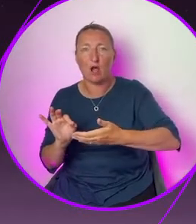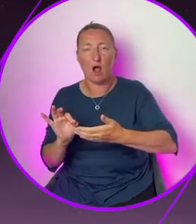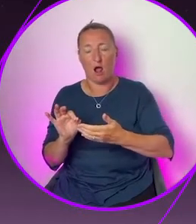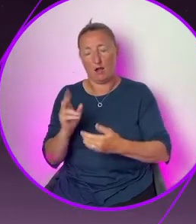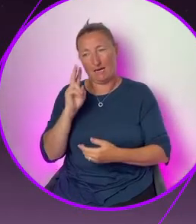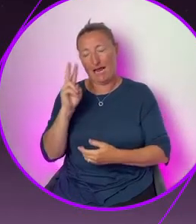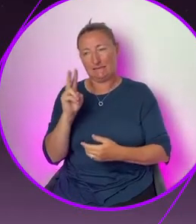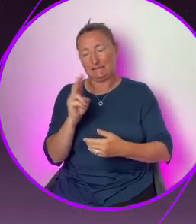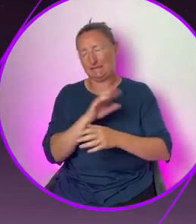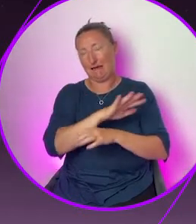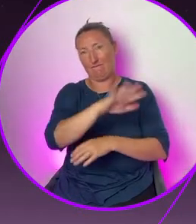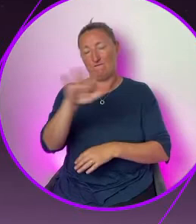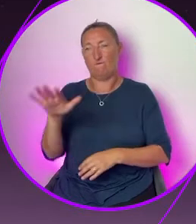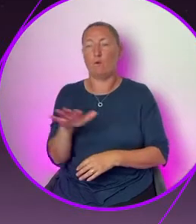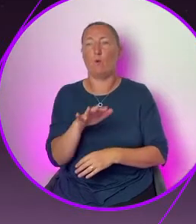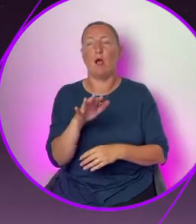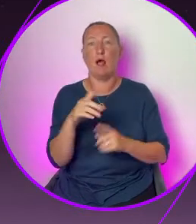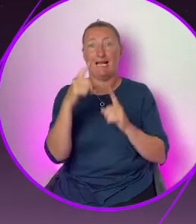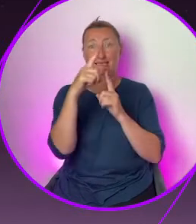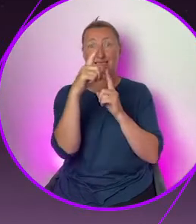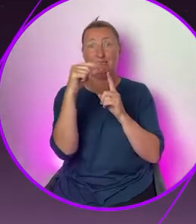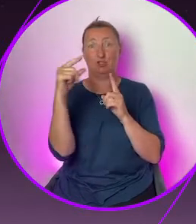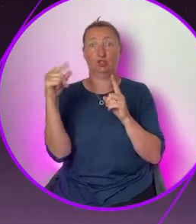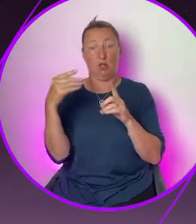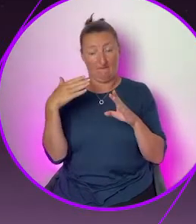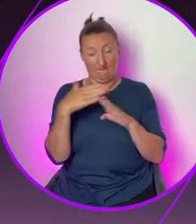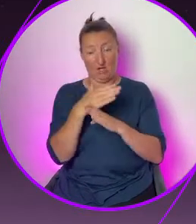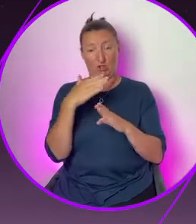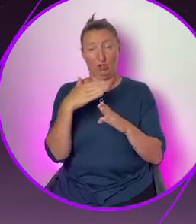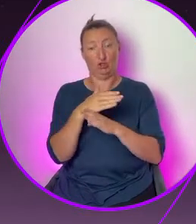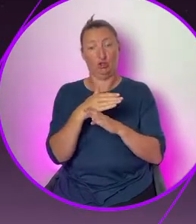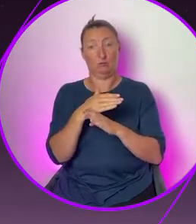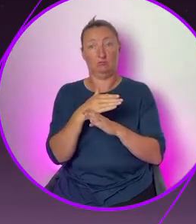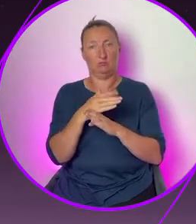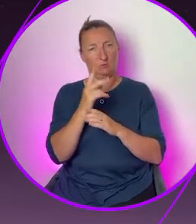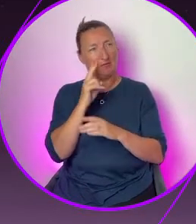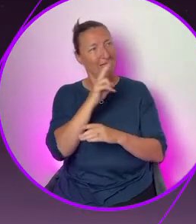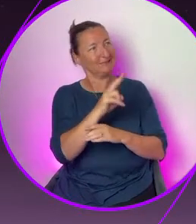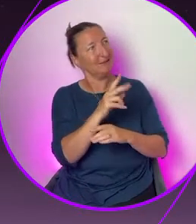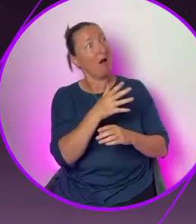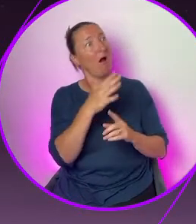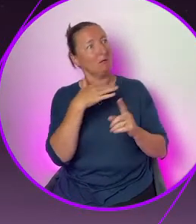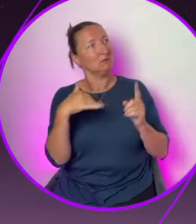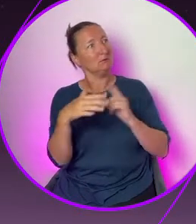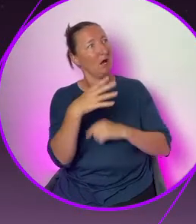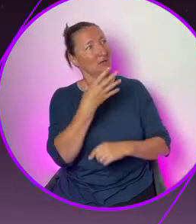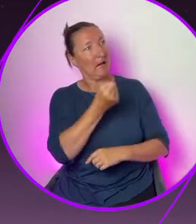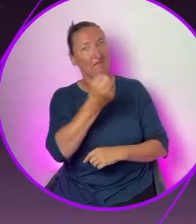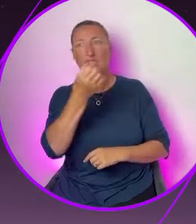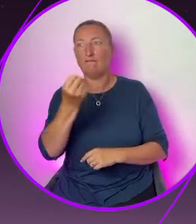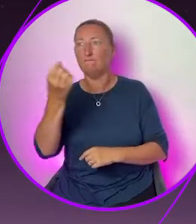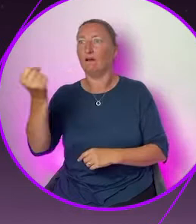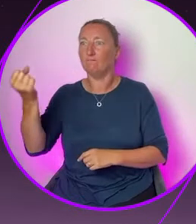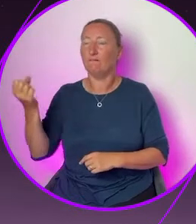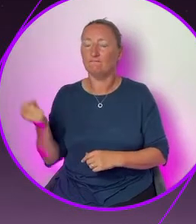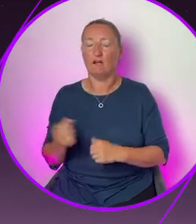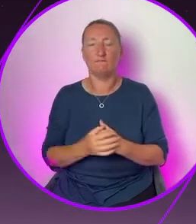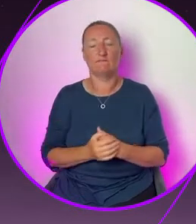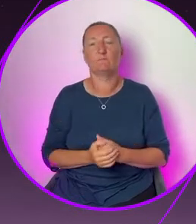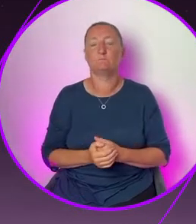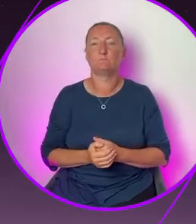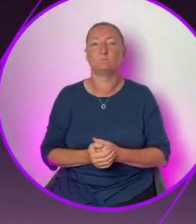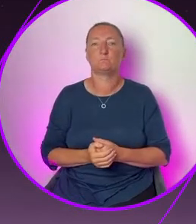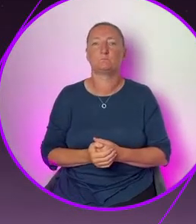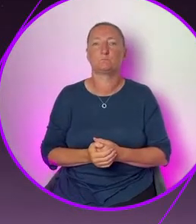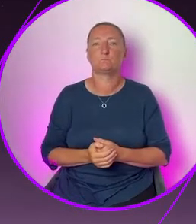industry is now part of the digital functionality of many different sectors in society. So we draw particular attention to this technology in this